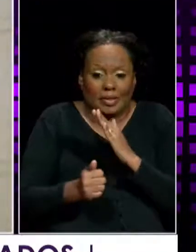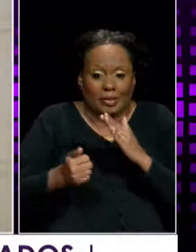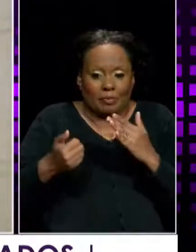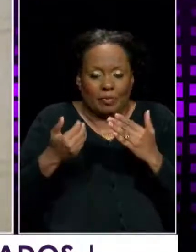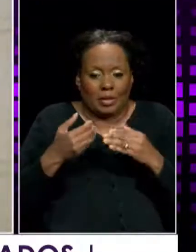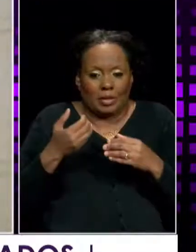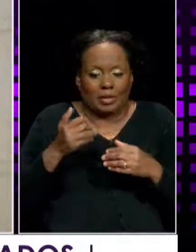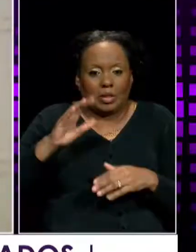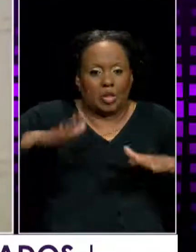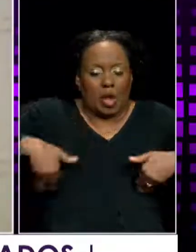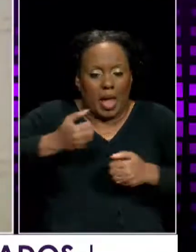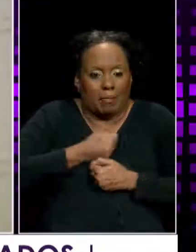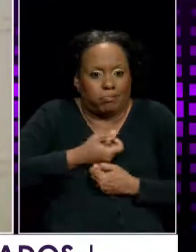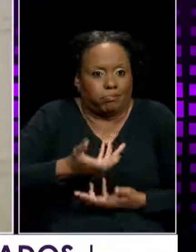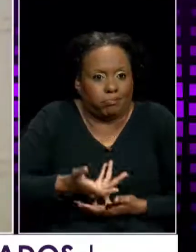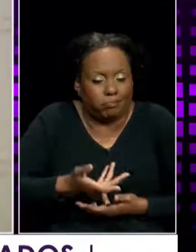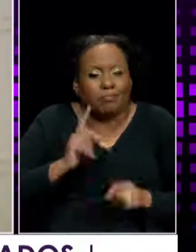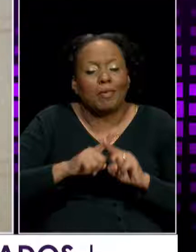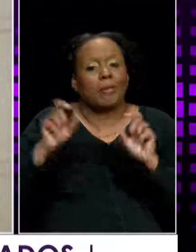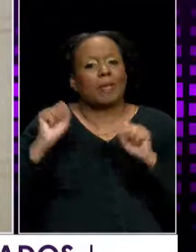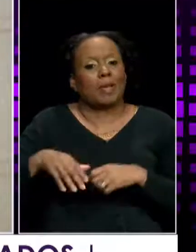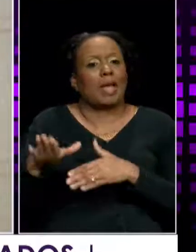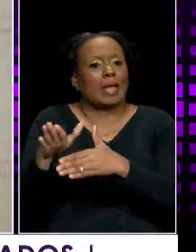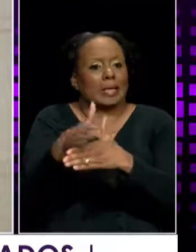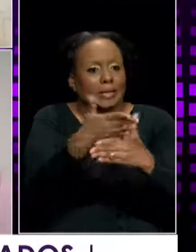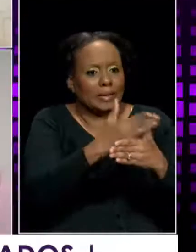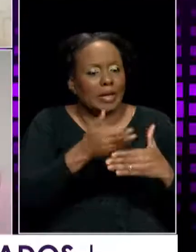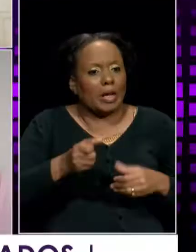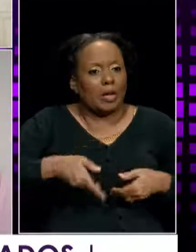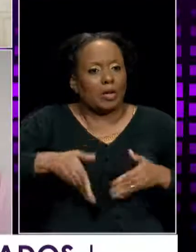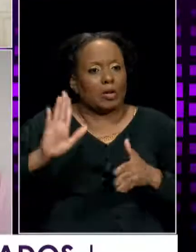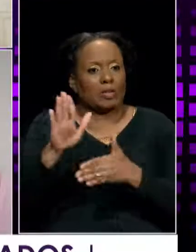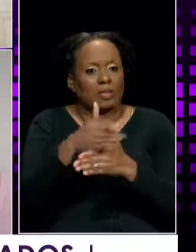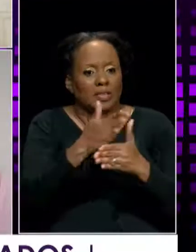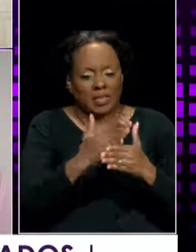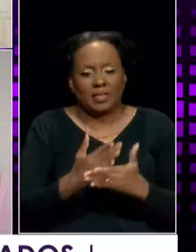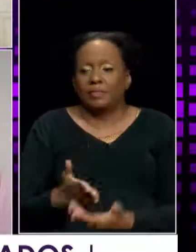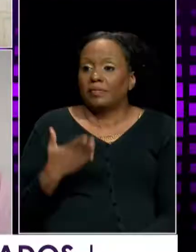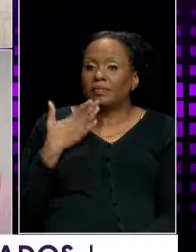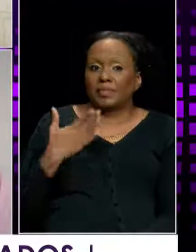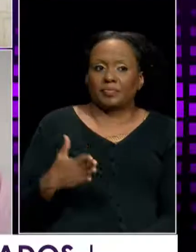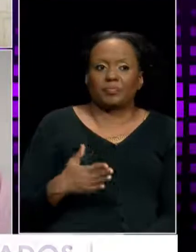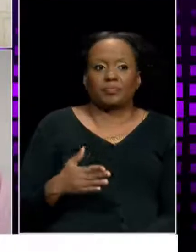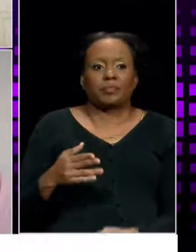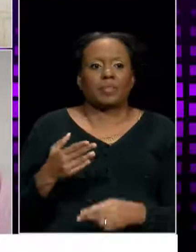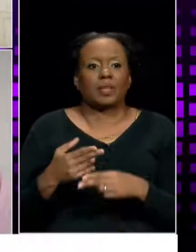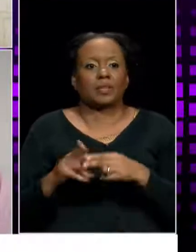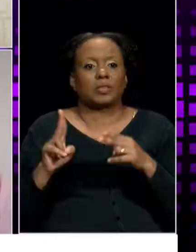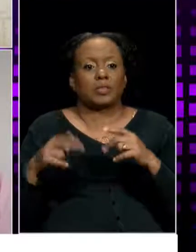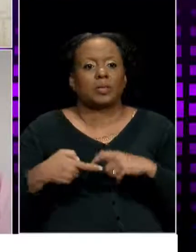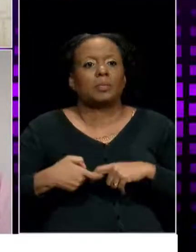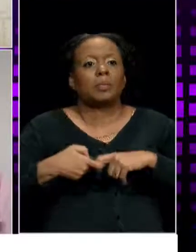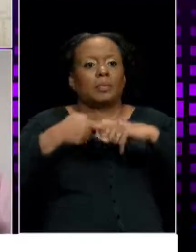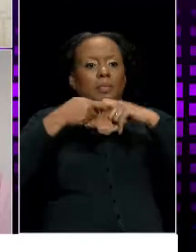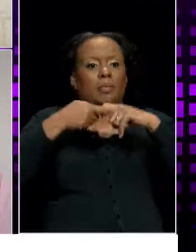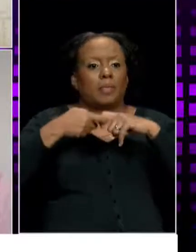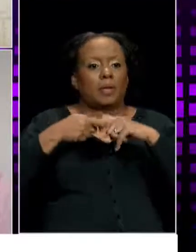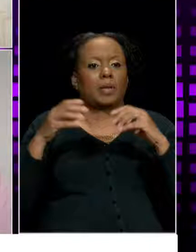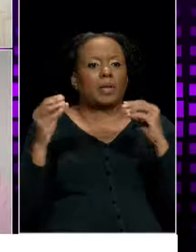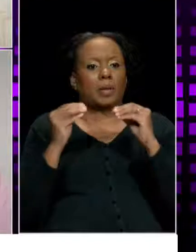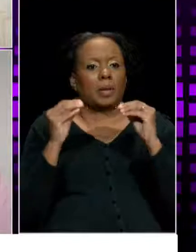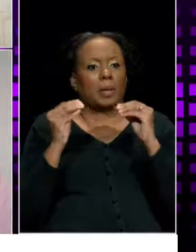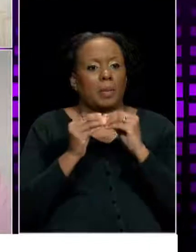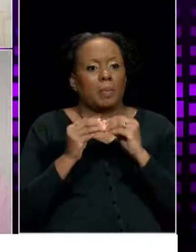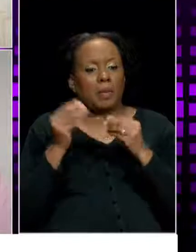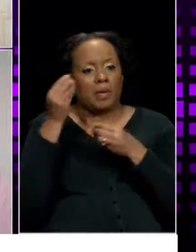people to share what they have with the world. Thank you very much. So we'll take a And short if break, I and then when we come back, we'll look at